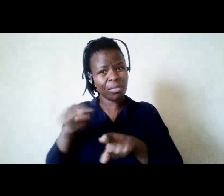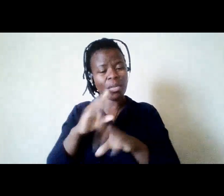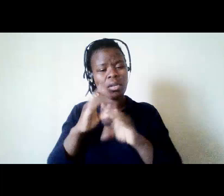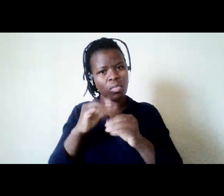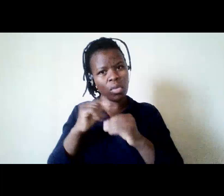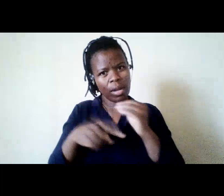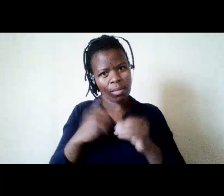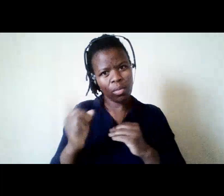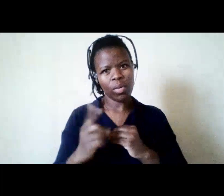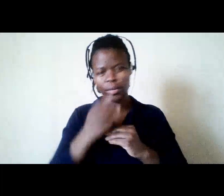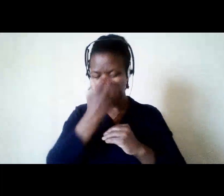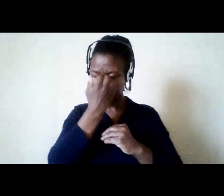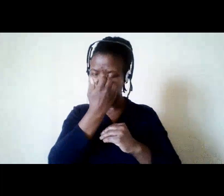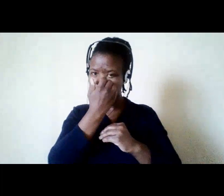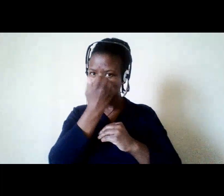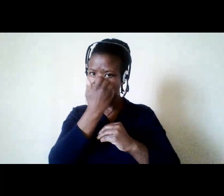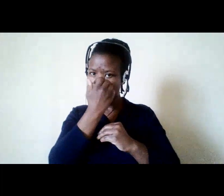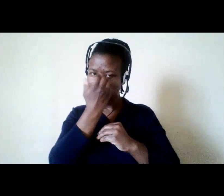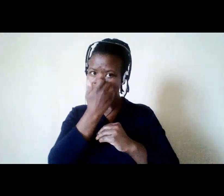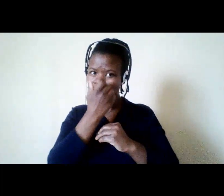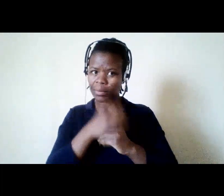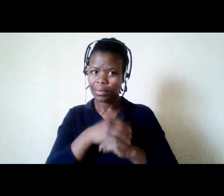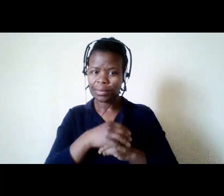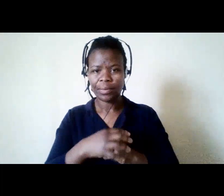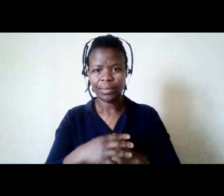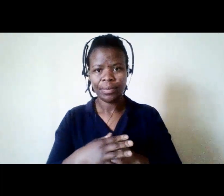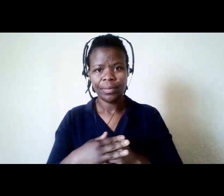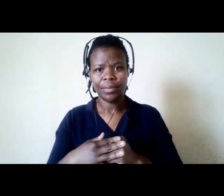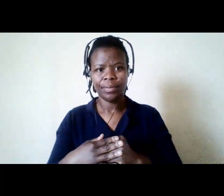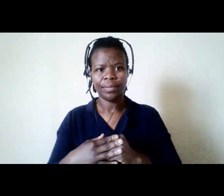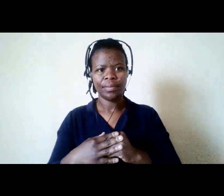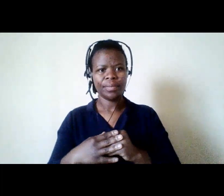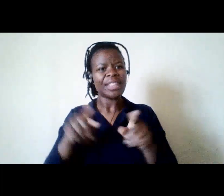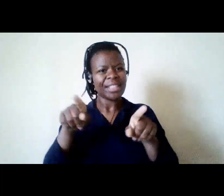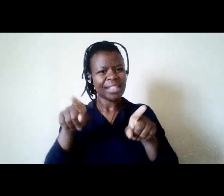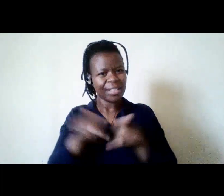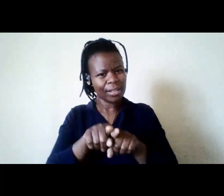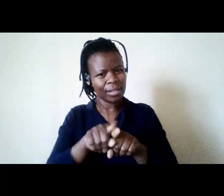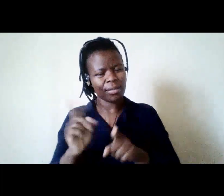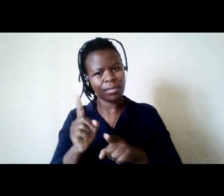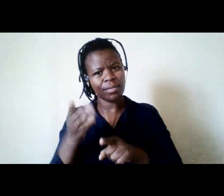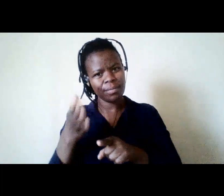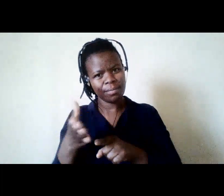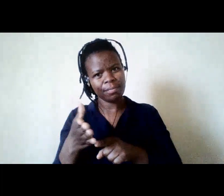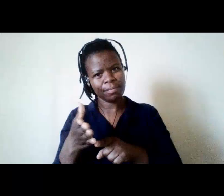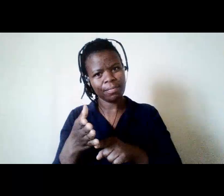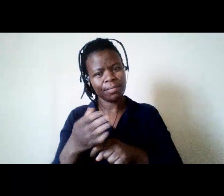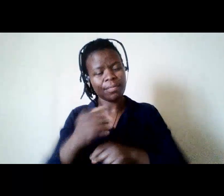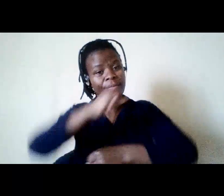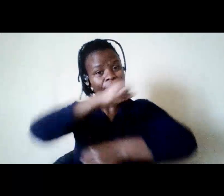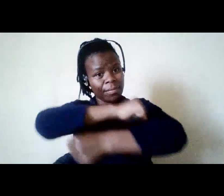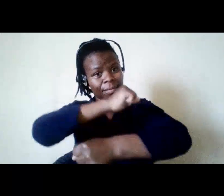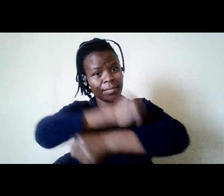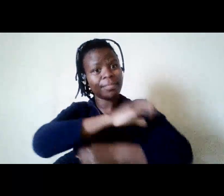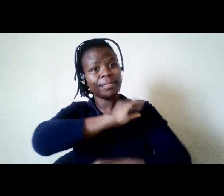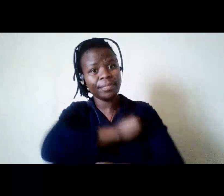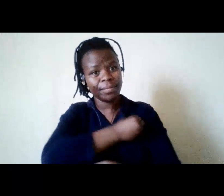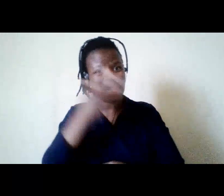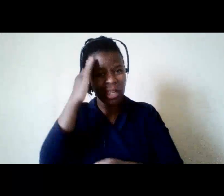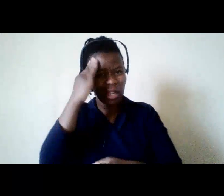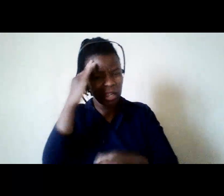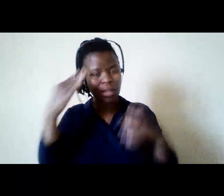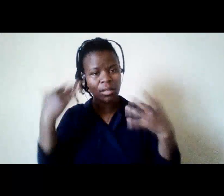the importance of learners with severe to profound intellectual disabilities being engaged. She speaks about bringing the community